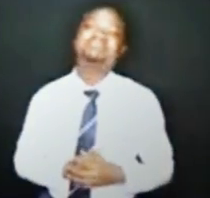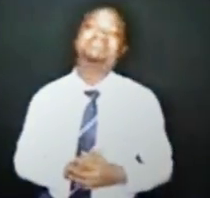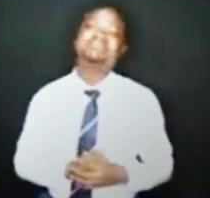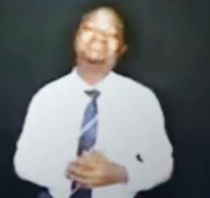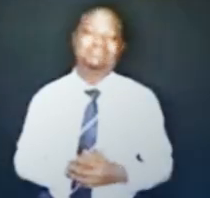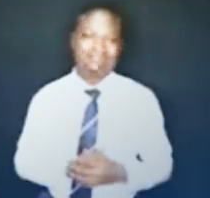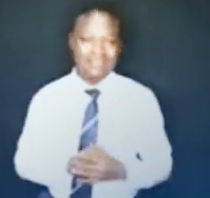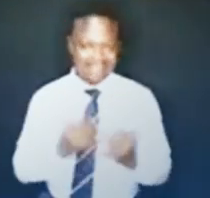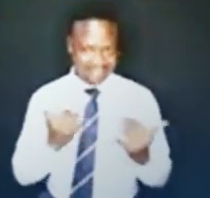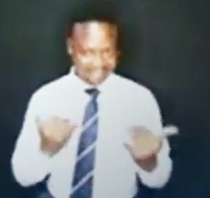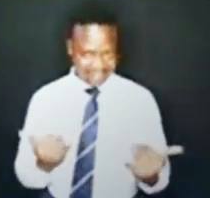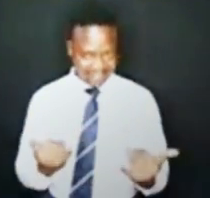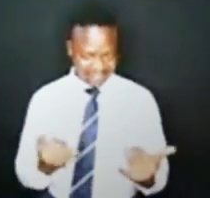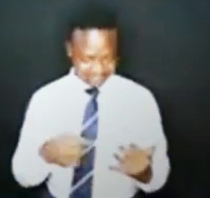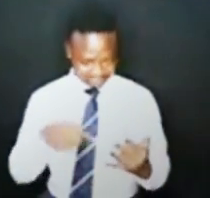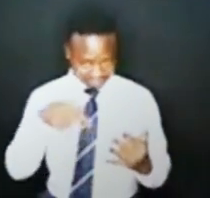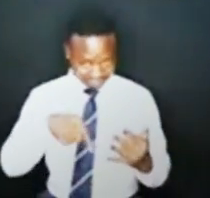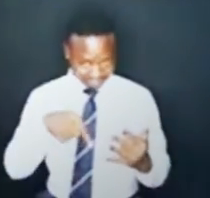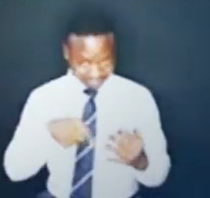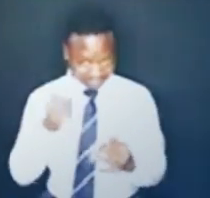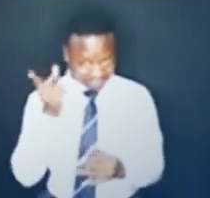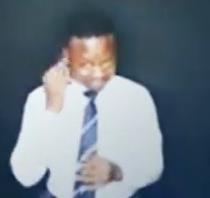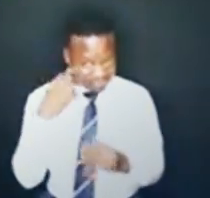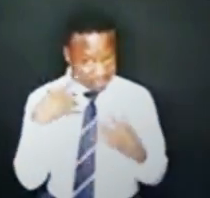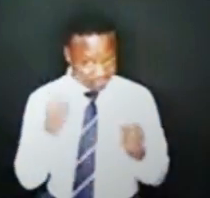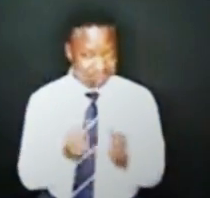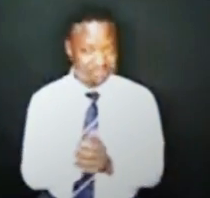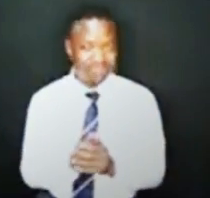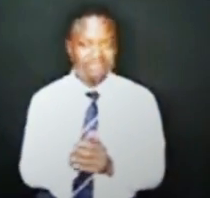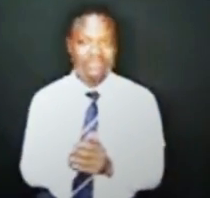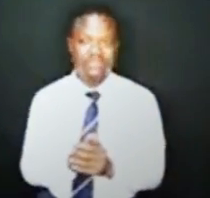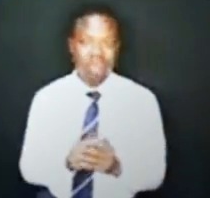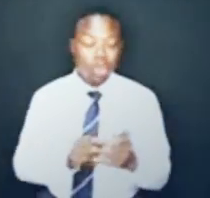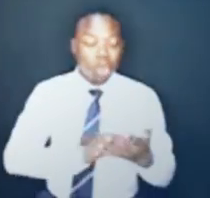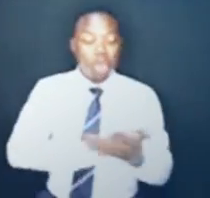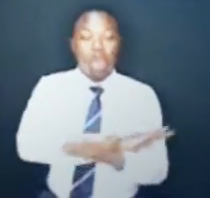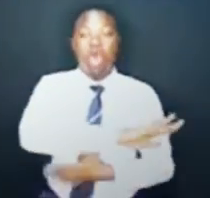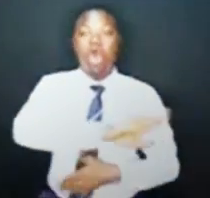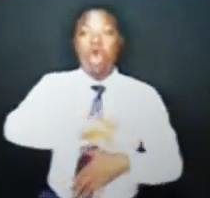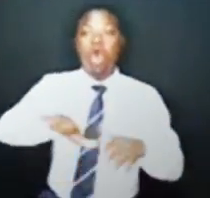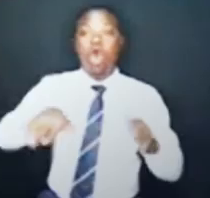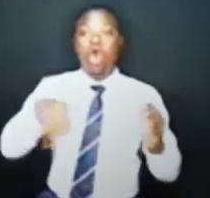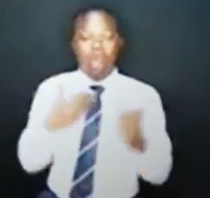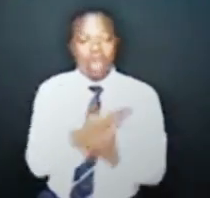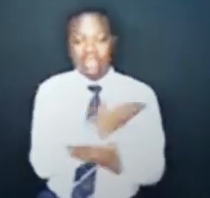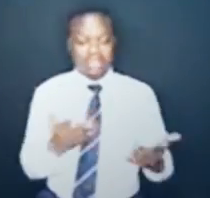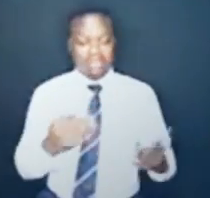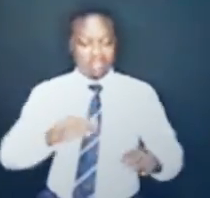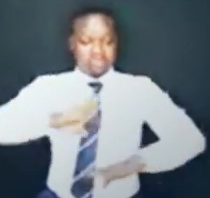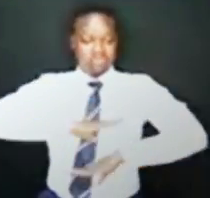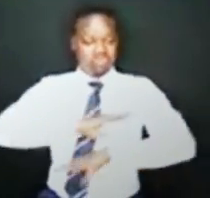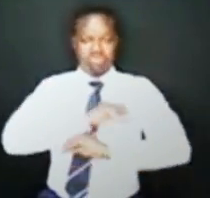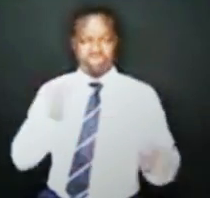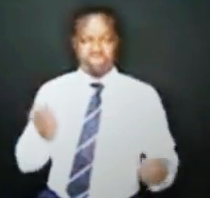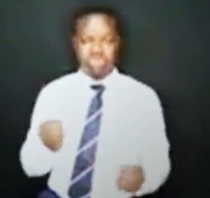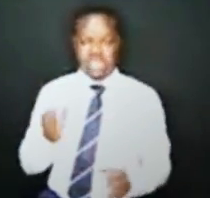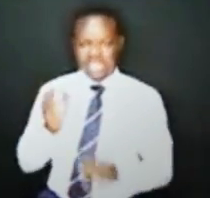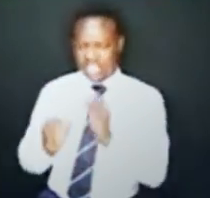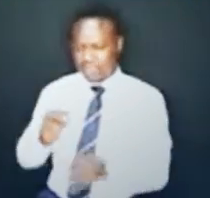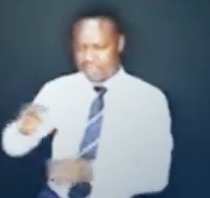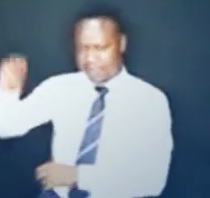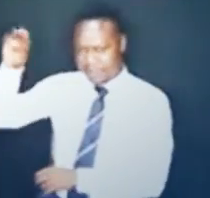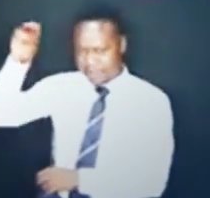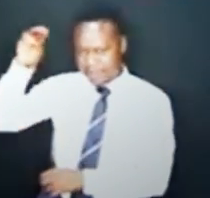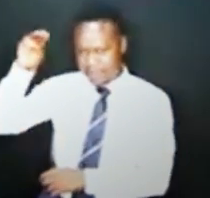Now pay attention to verse 13. Yenhwe inyimudu mi ensa. But all this gives me no satisfaction as long as I